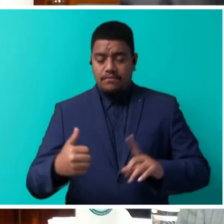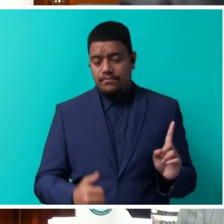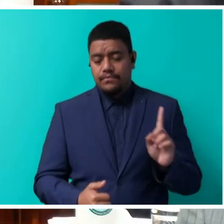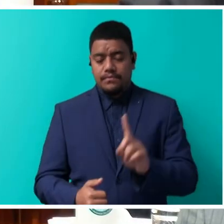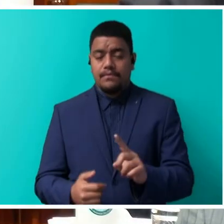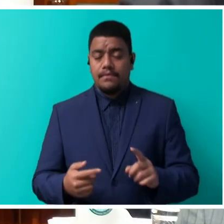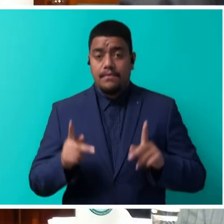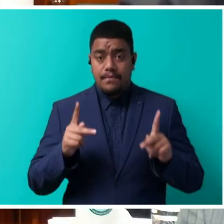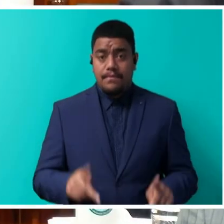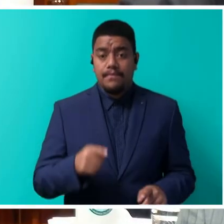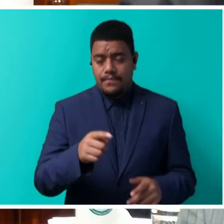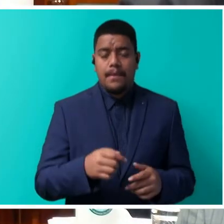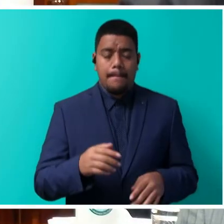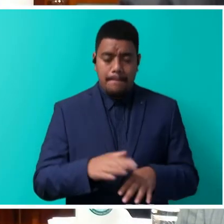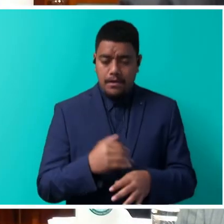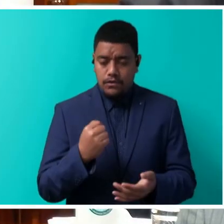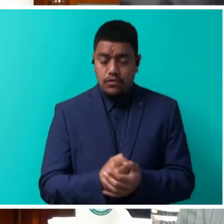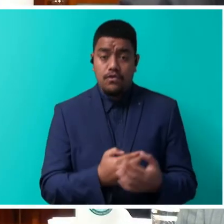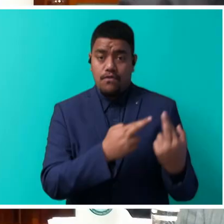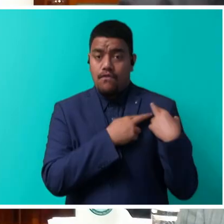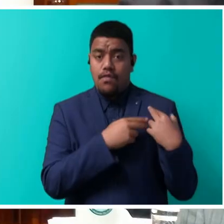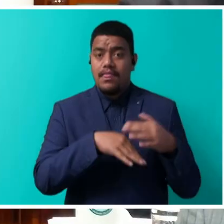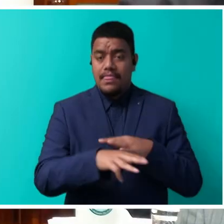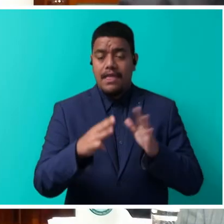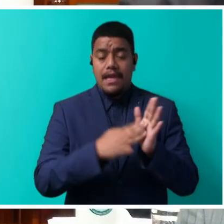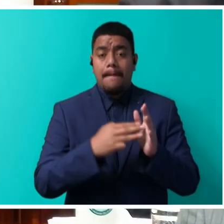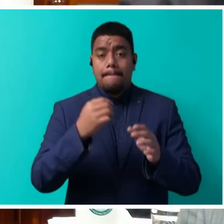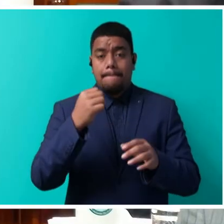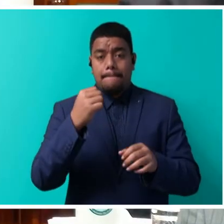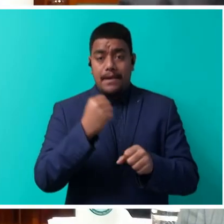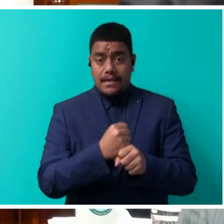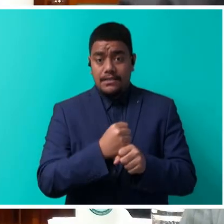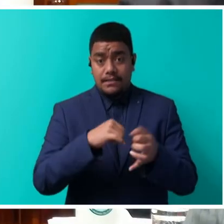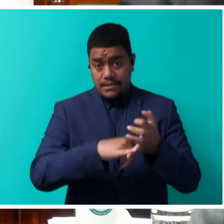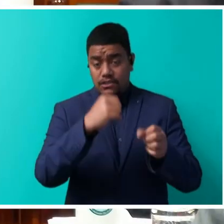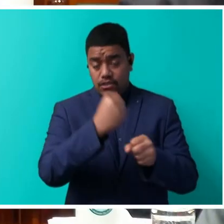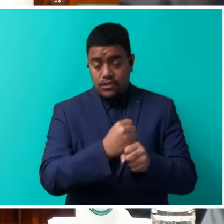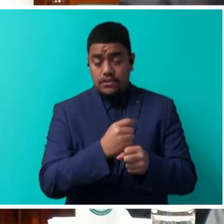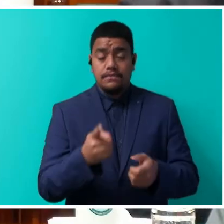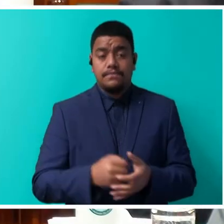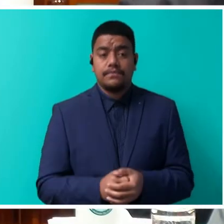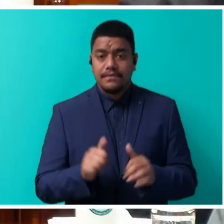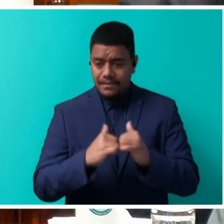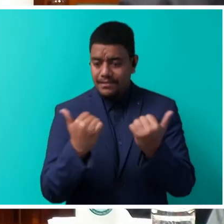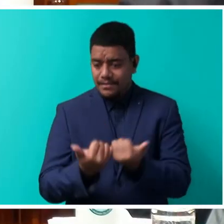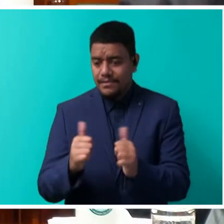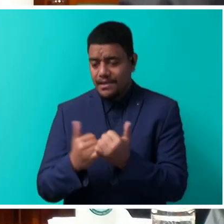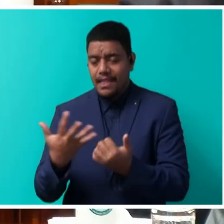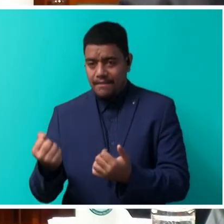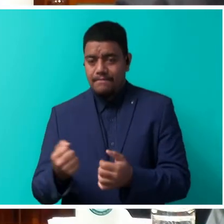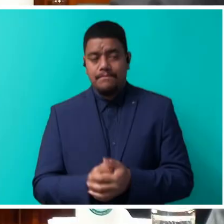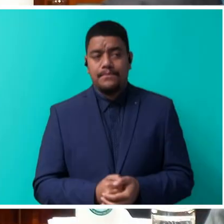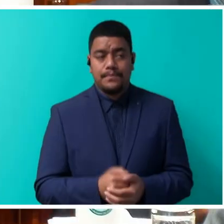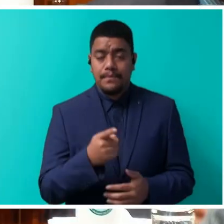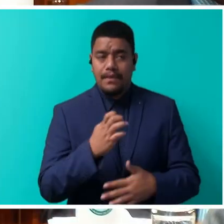as political leaders reaffirmed our role in the MSG, PIFs, and the wider bilateral multilateral agreements. The